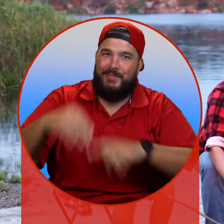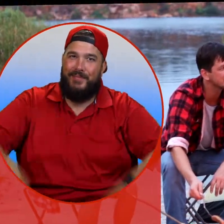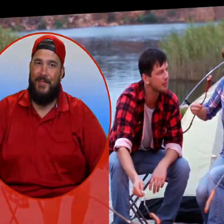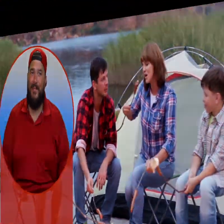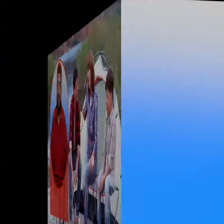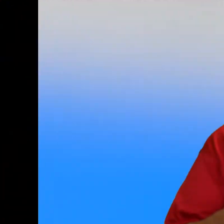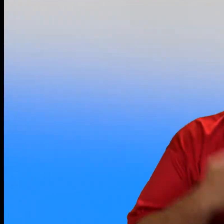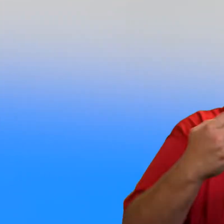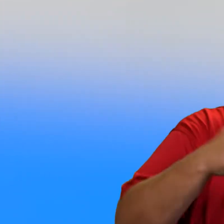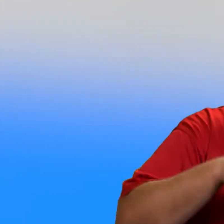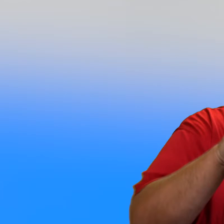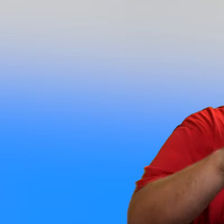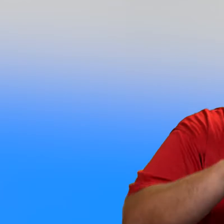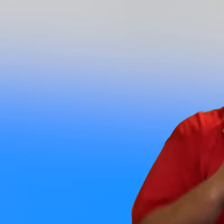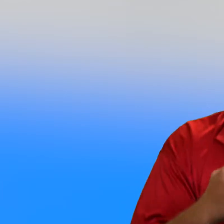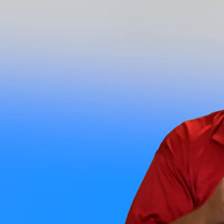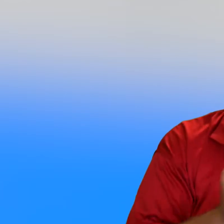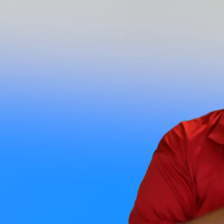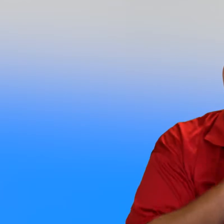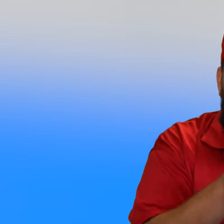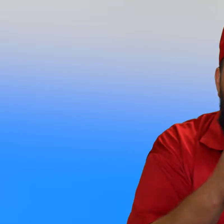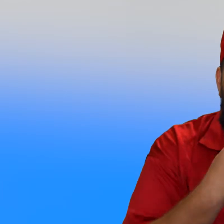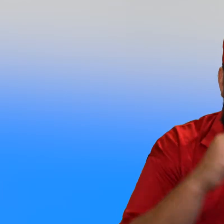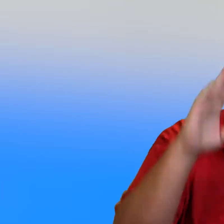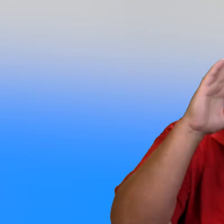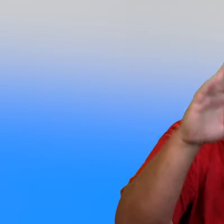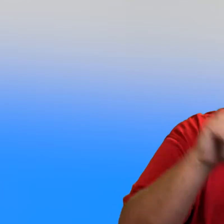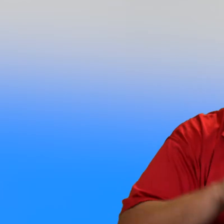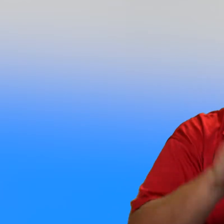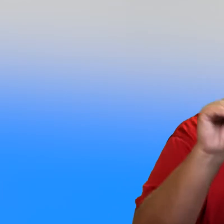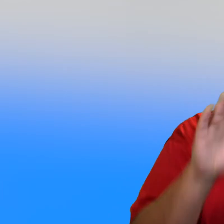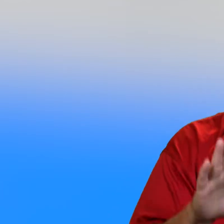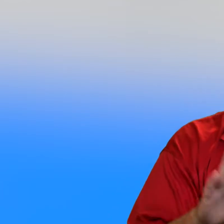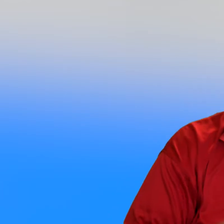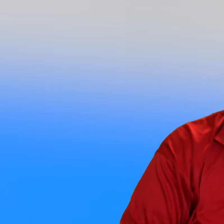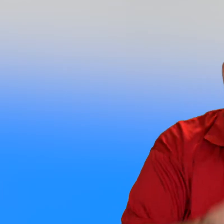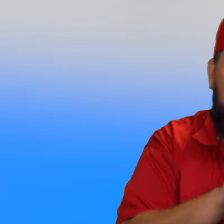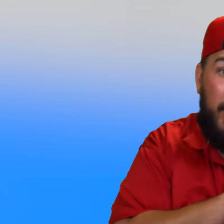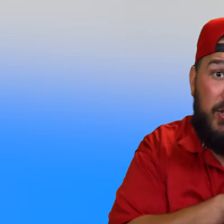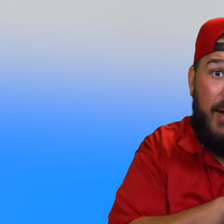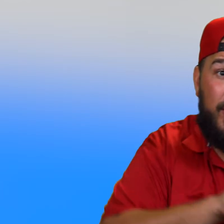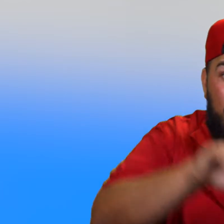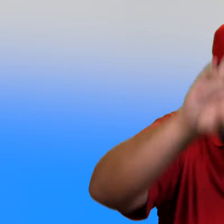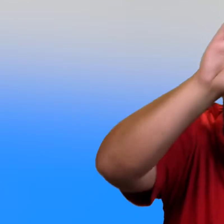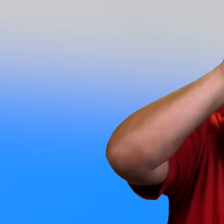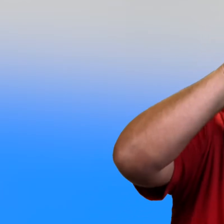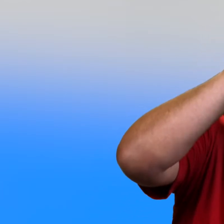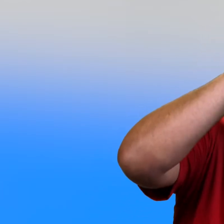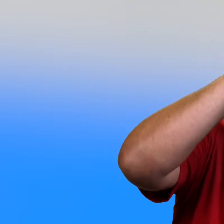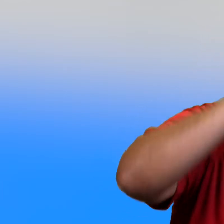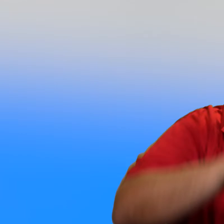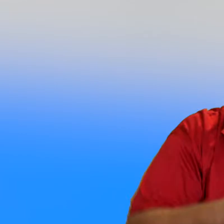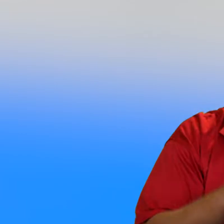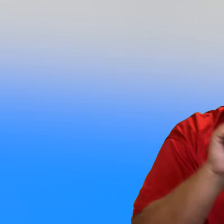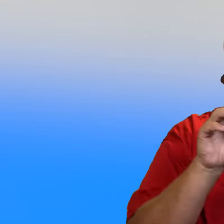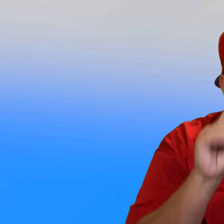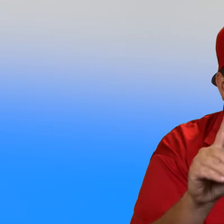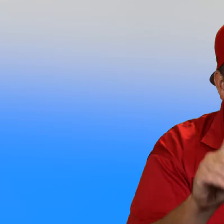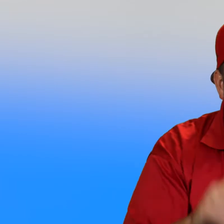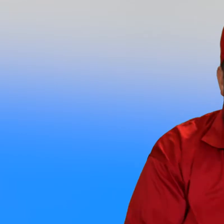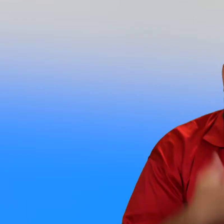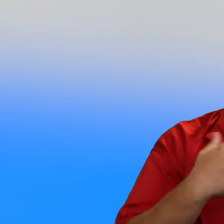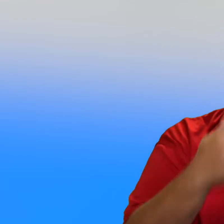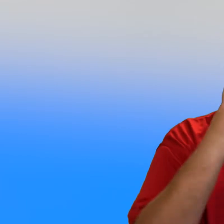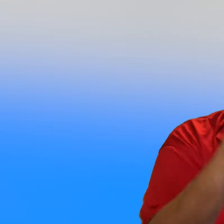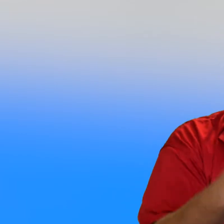special. The next time you're in your community, make sure you say hi to your teacher, the police officer, and the fireman. From